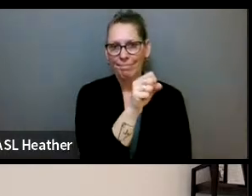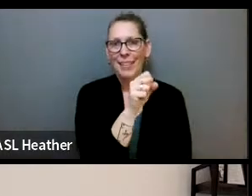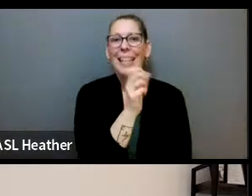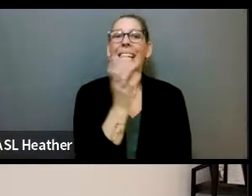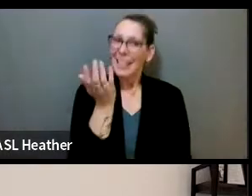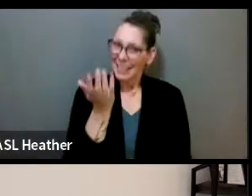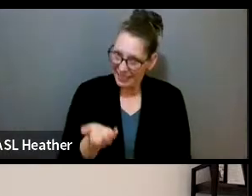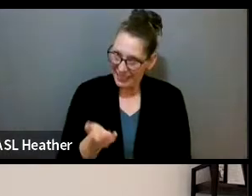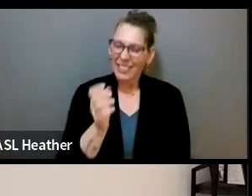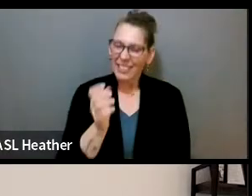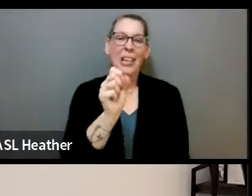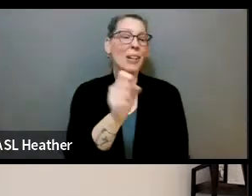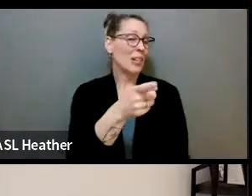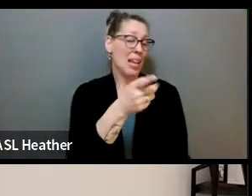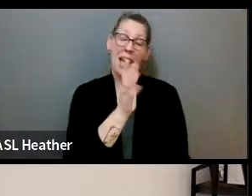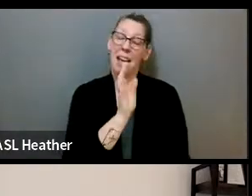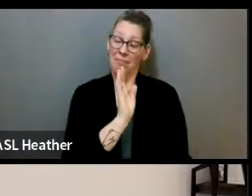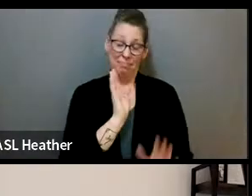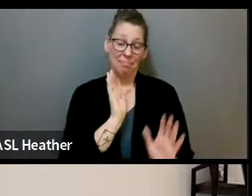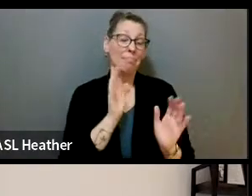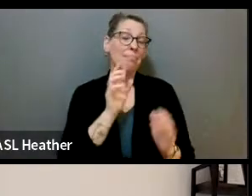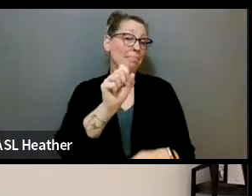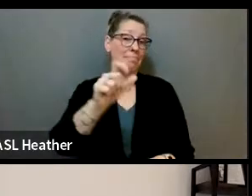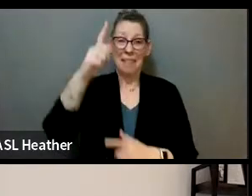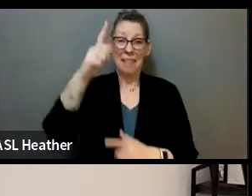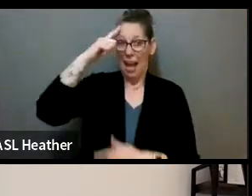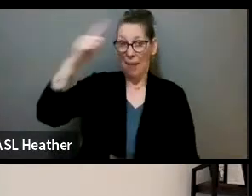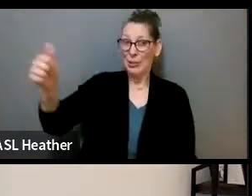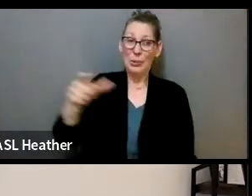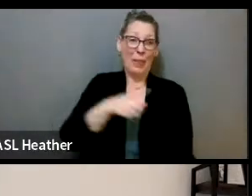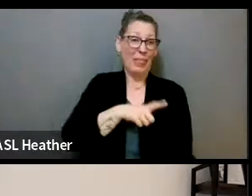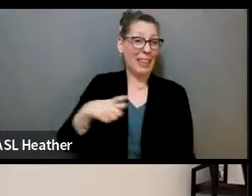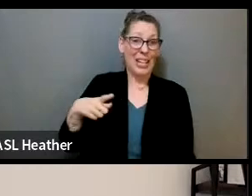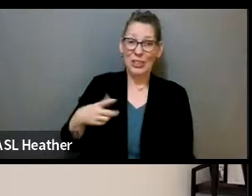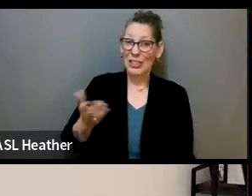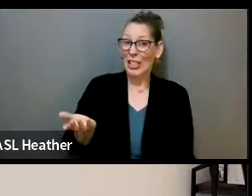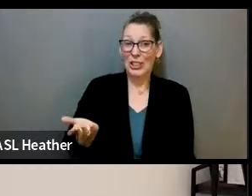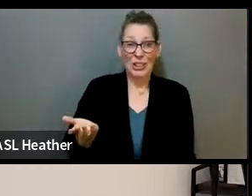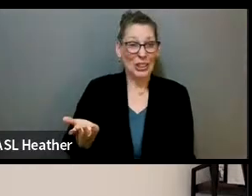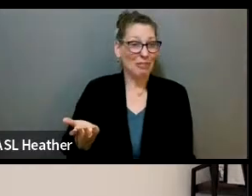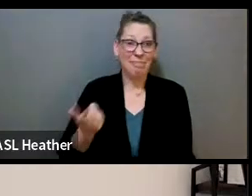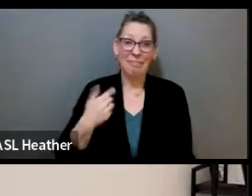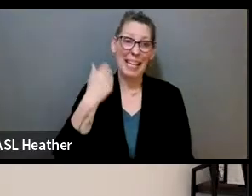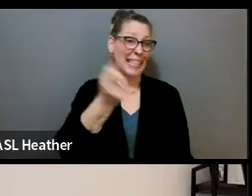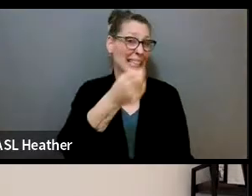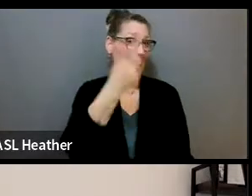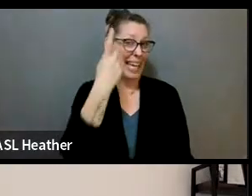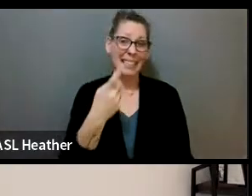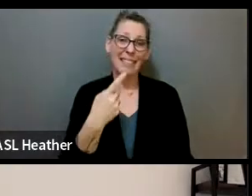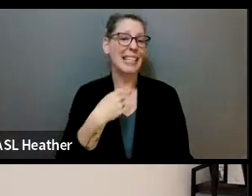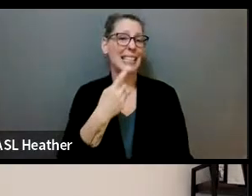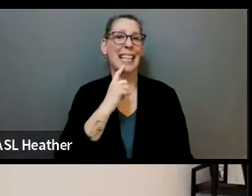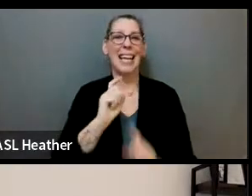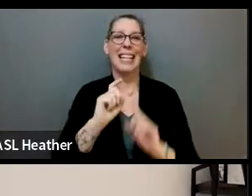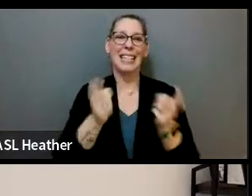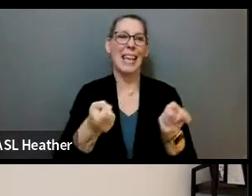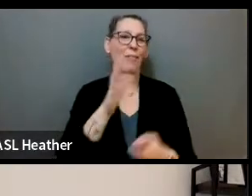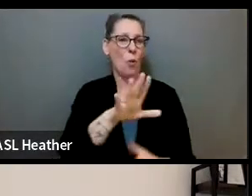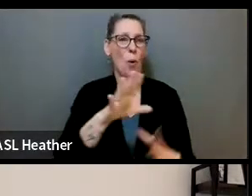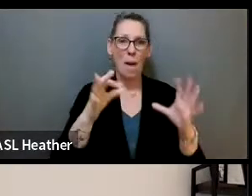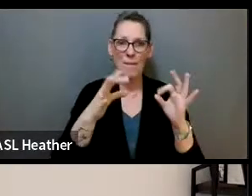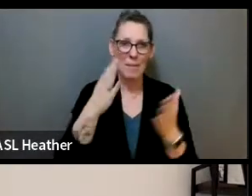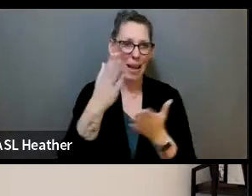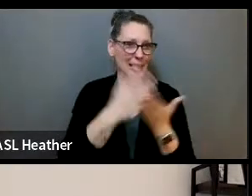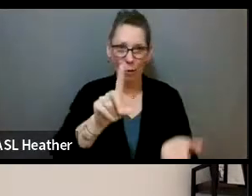So it is up to the legislature whether that continues. And all I keep saying is give your feedback somewhere else.